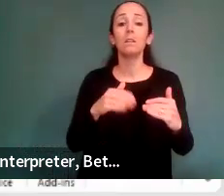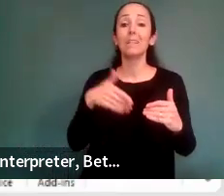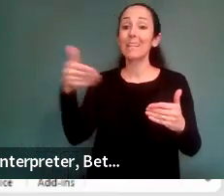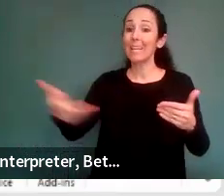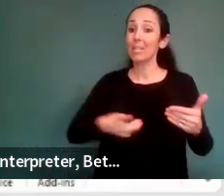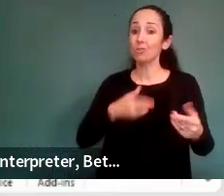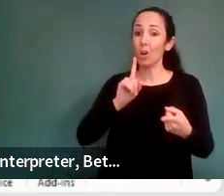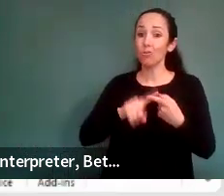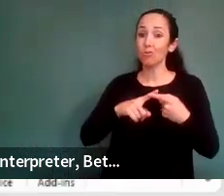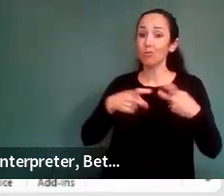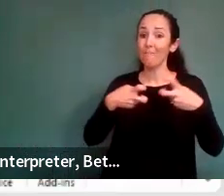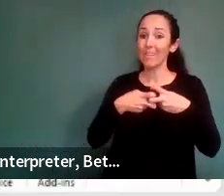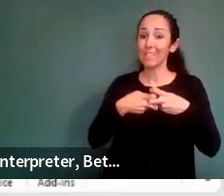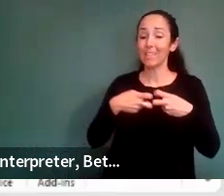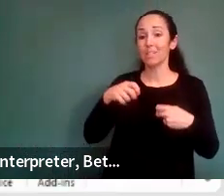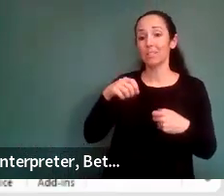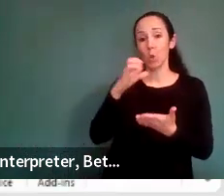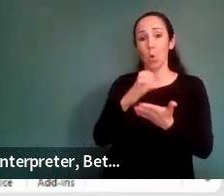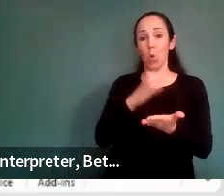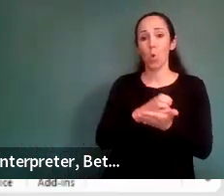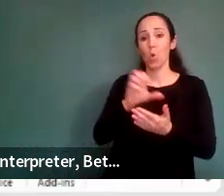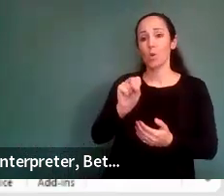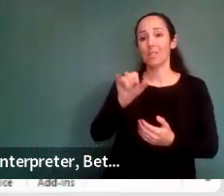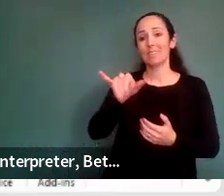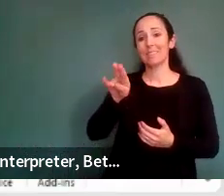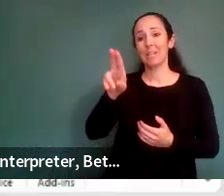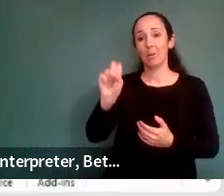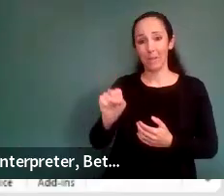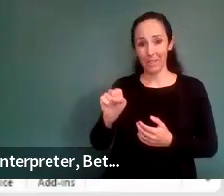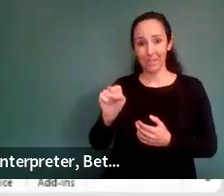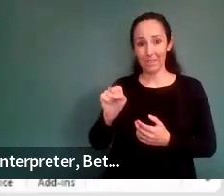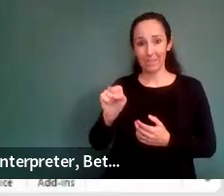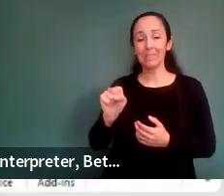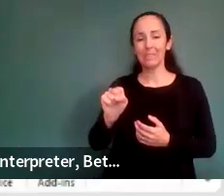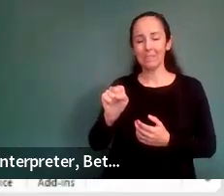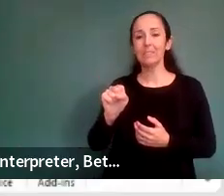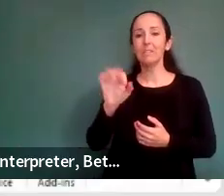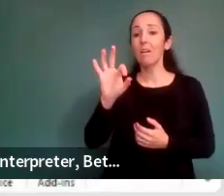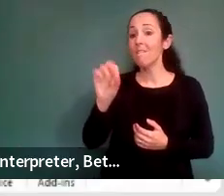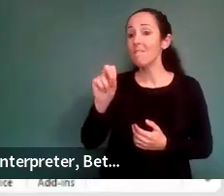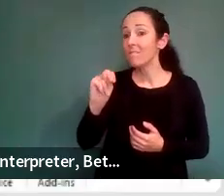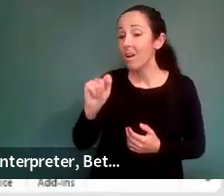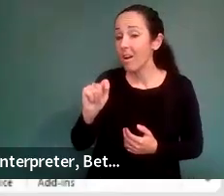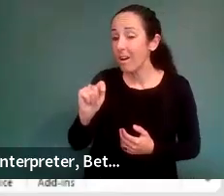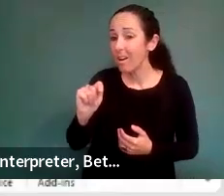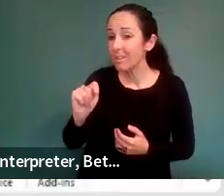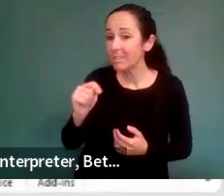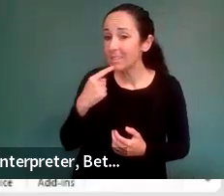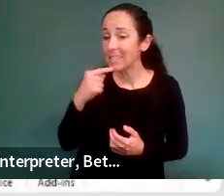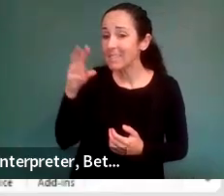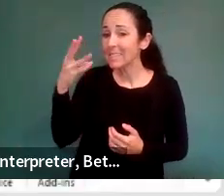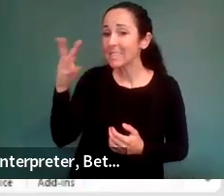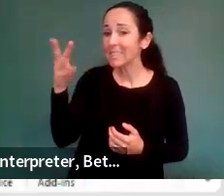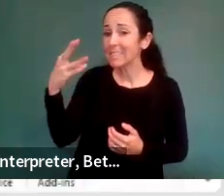to physics, course syllabus. Let's check out the font here. Bolded, 16 point, steel blue on white, calibri, normal style,